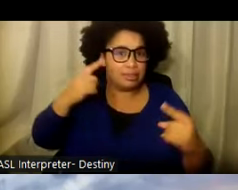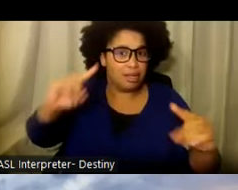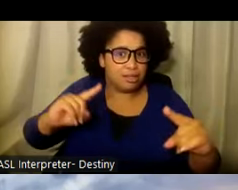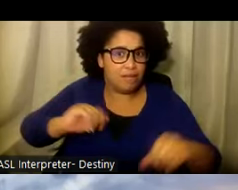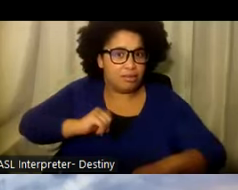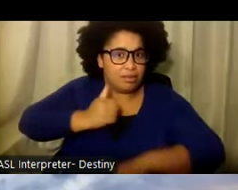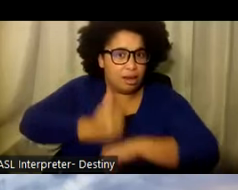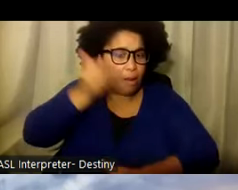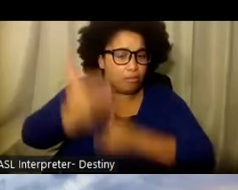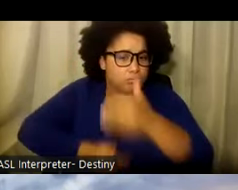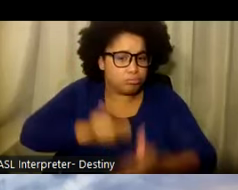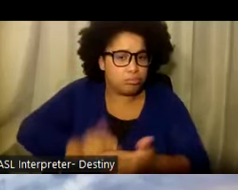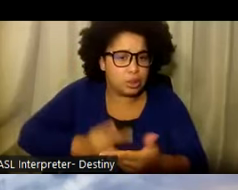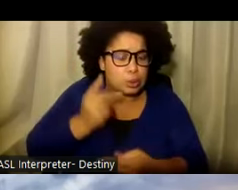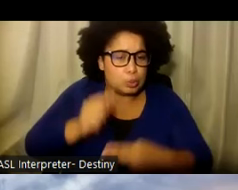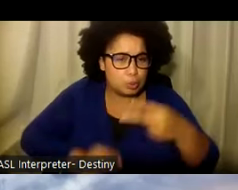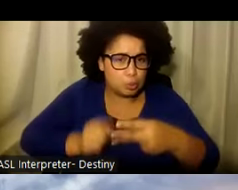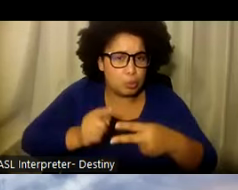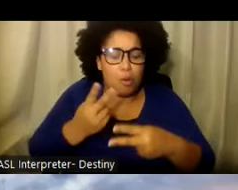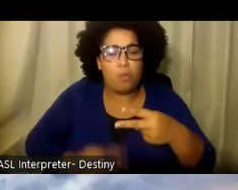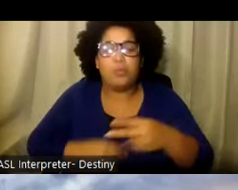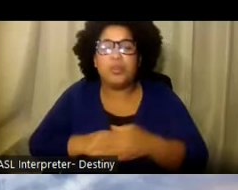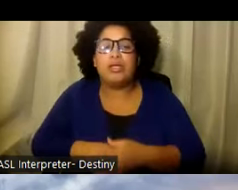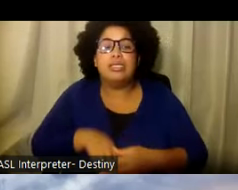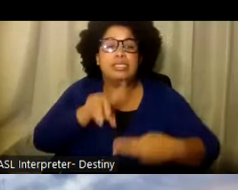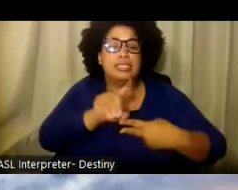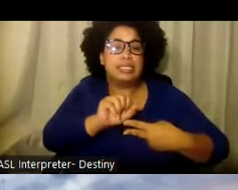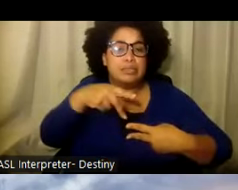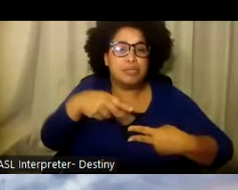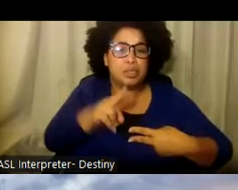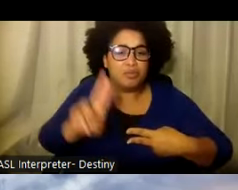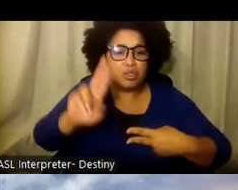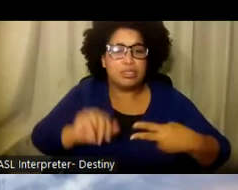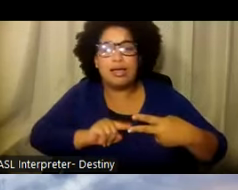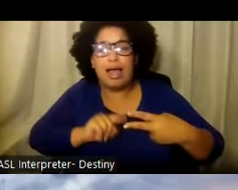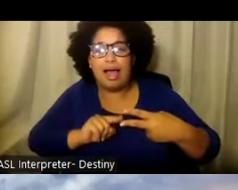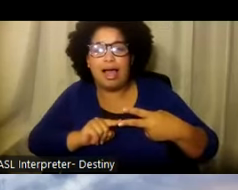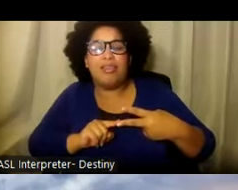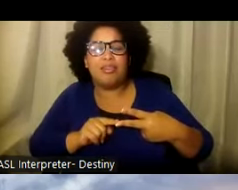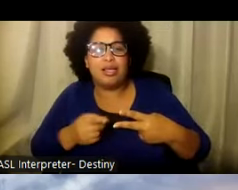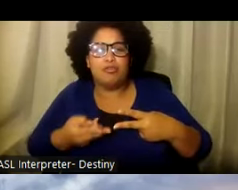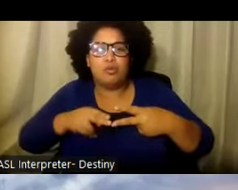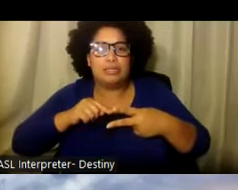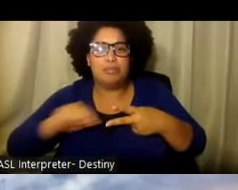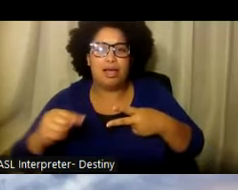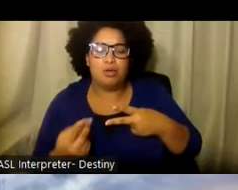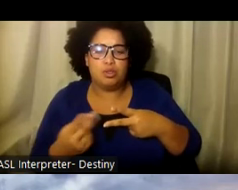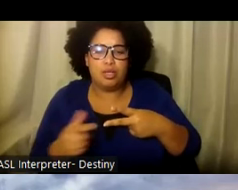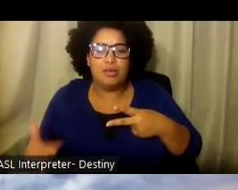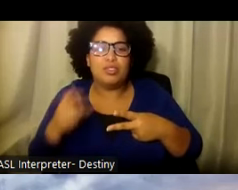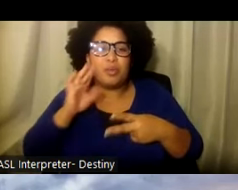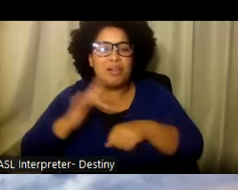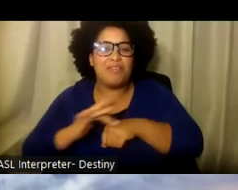initiatives. Both DSP University and Bilingual Differential are projected to be available in the summer of